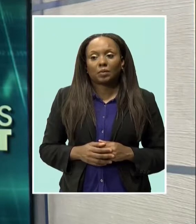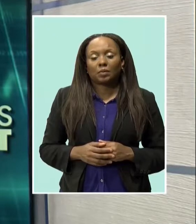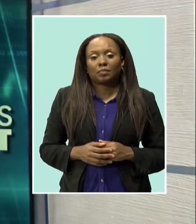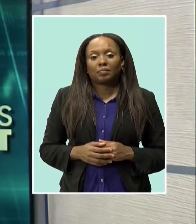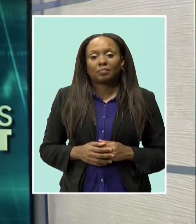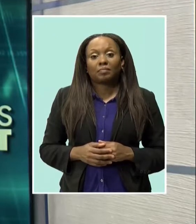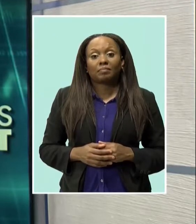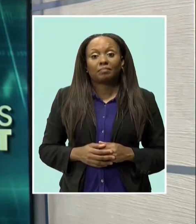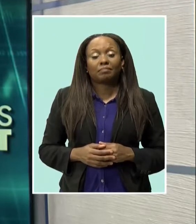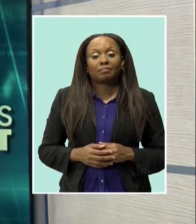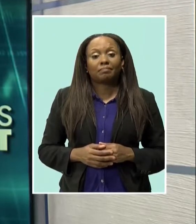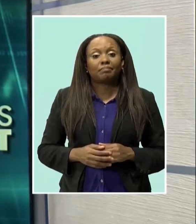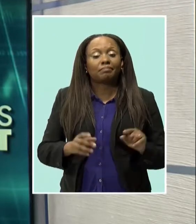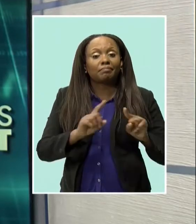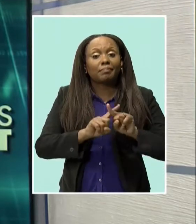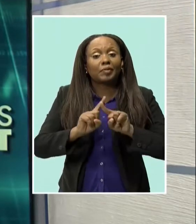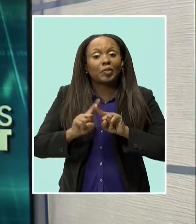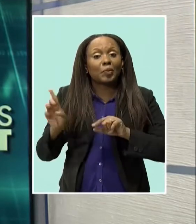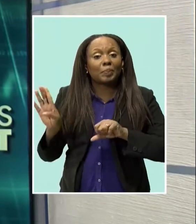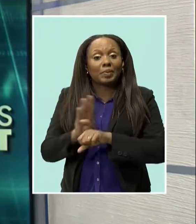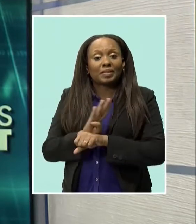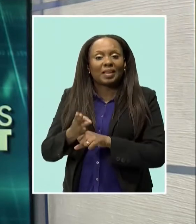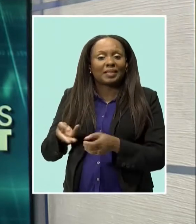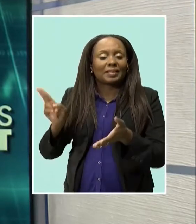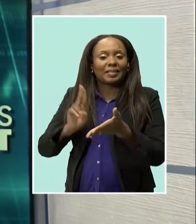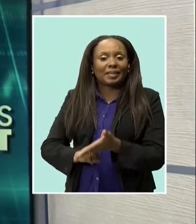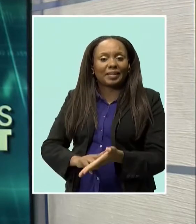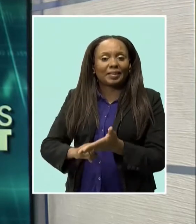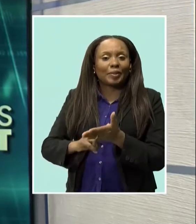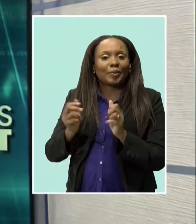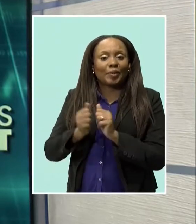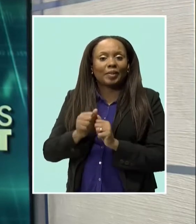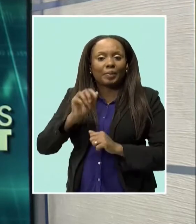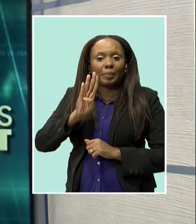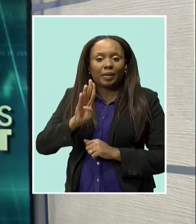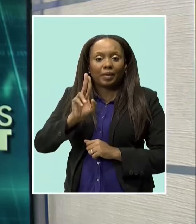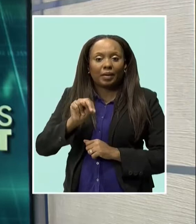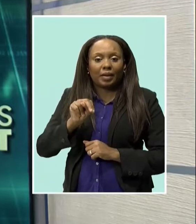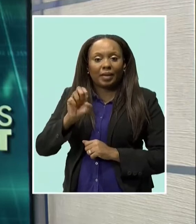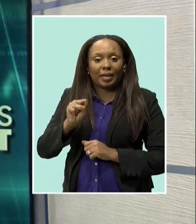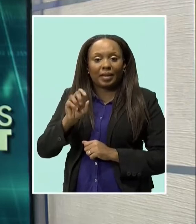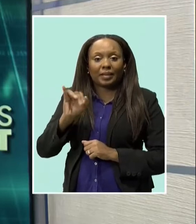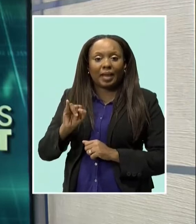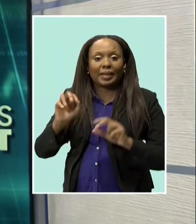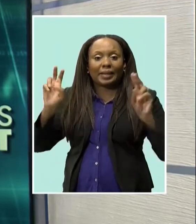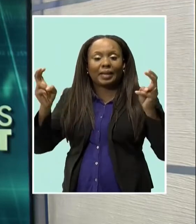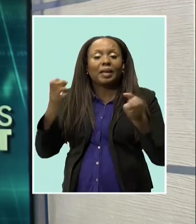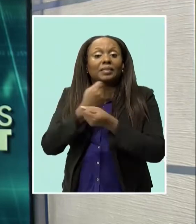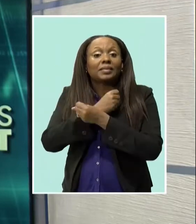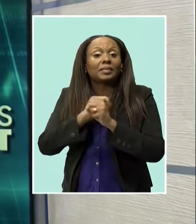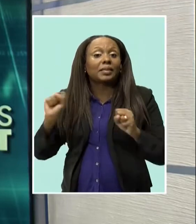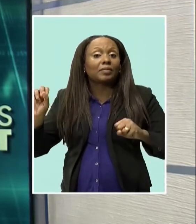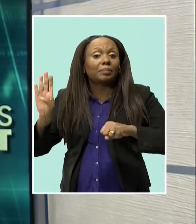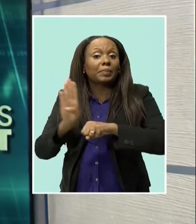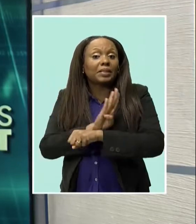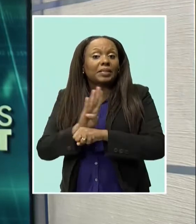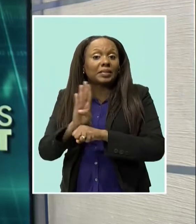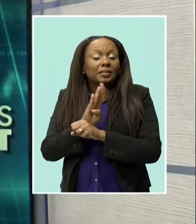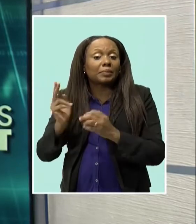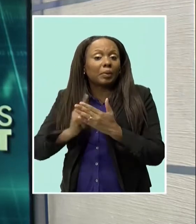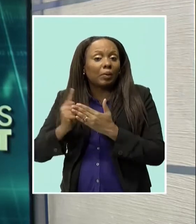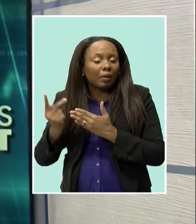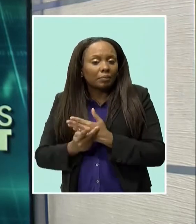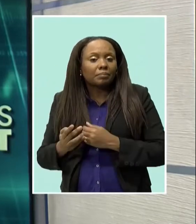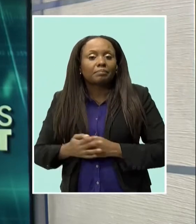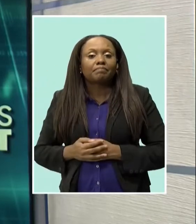Well, several businesses have been signing on to the Barbados National Standards Institution's Safe Business Initiative. Acting